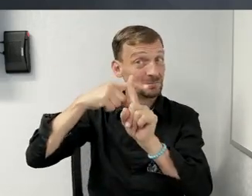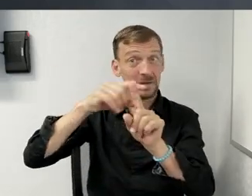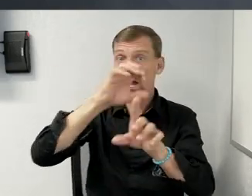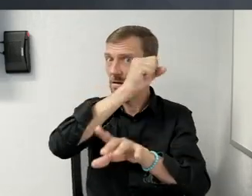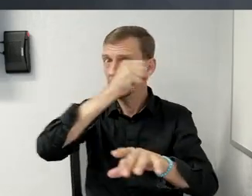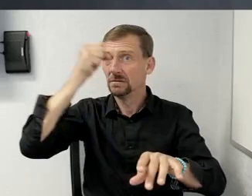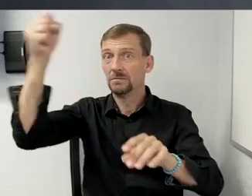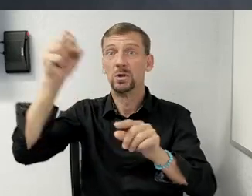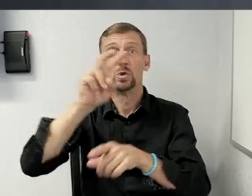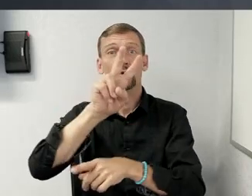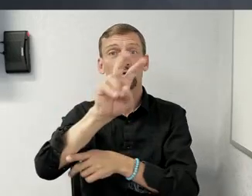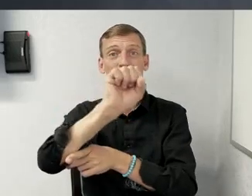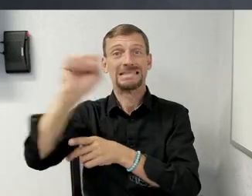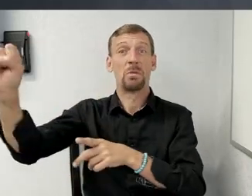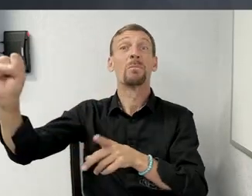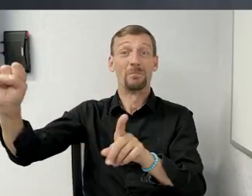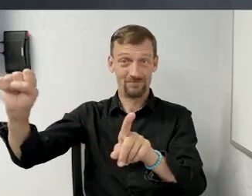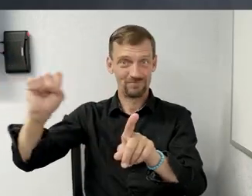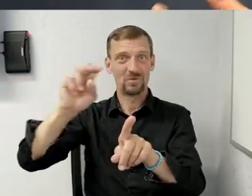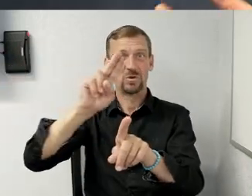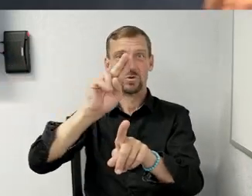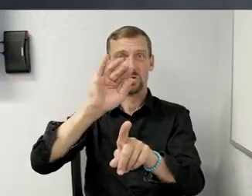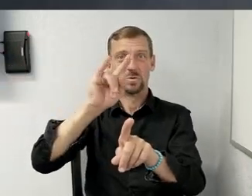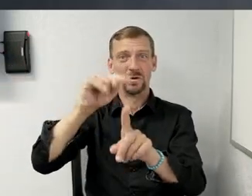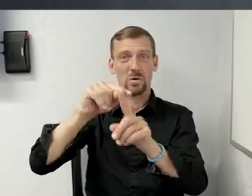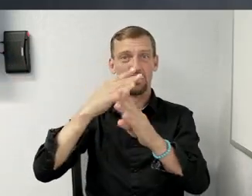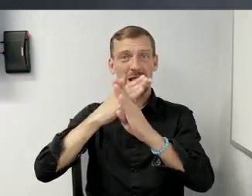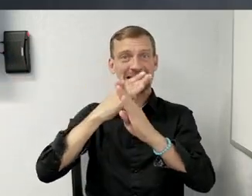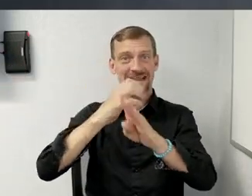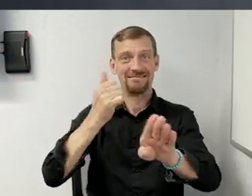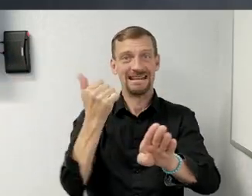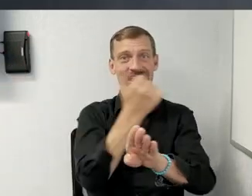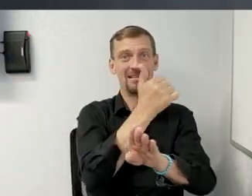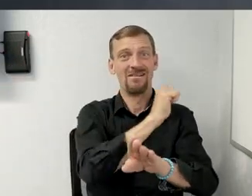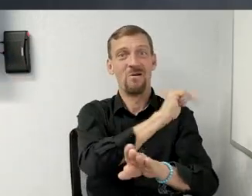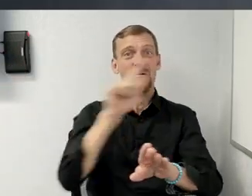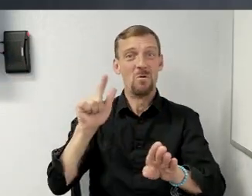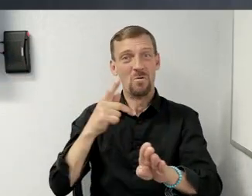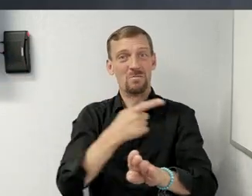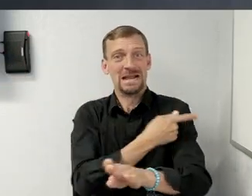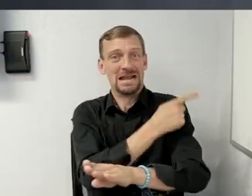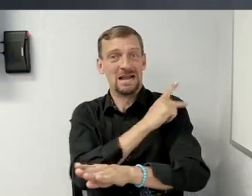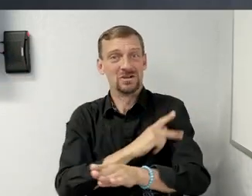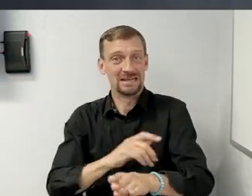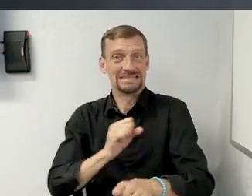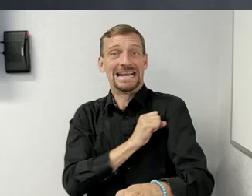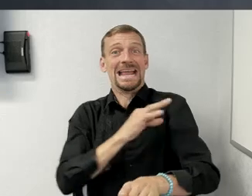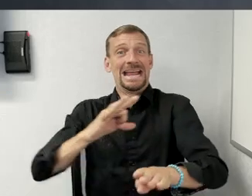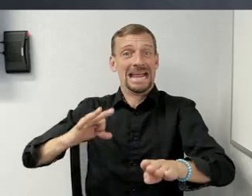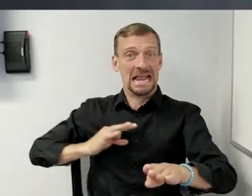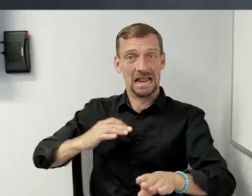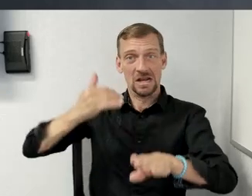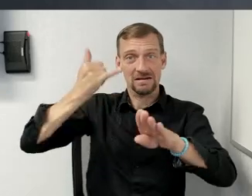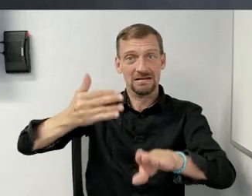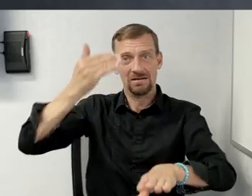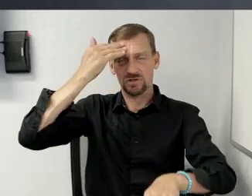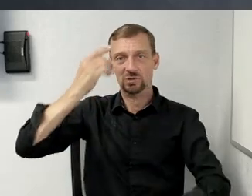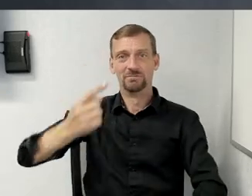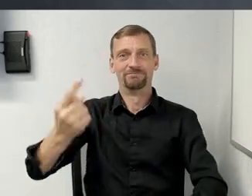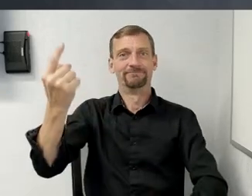on that 2 South unit, or so that we can protect other patients, protect our staff. Our staff know that this person is